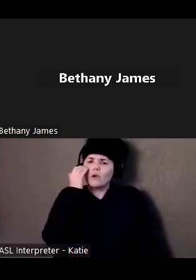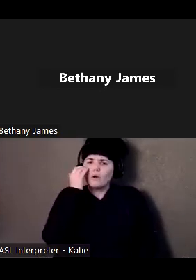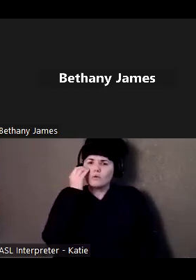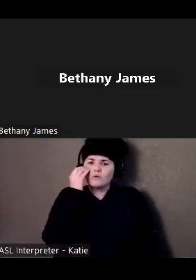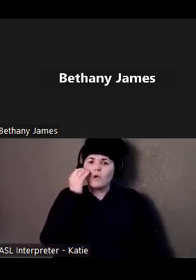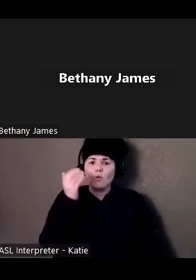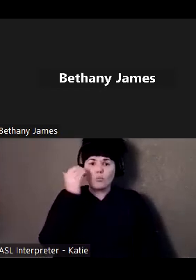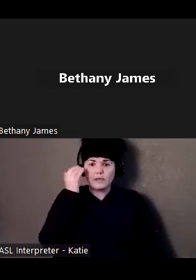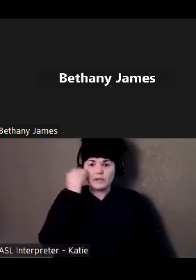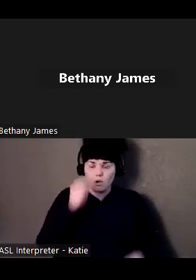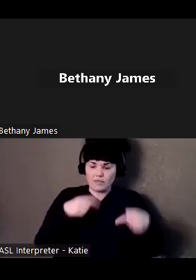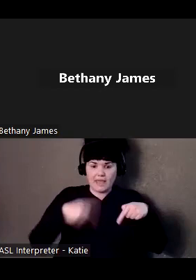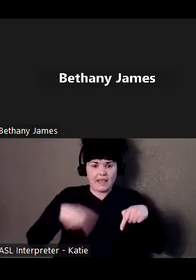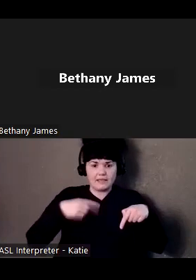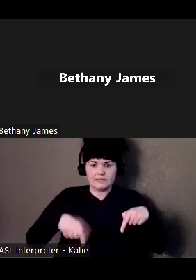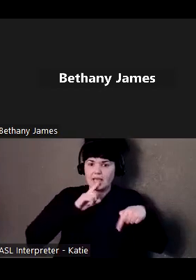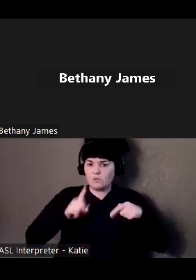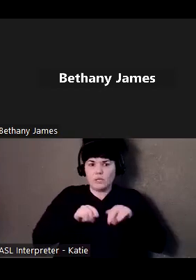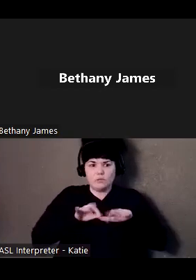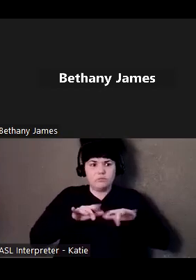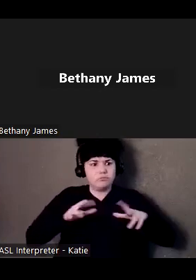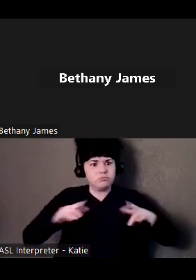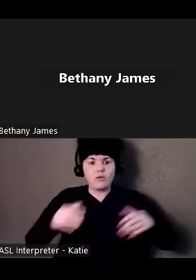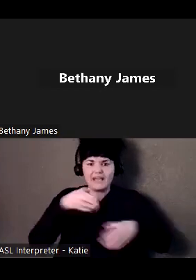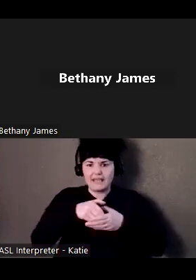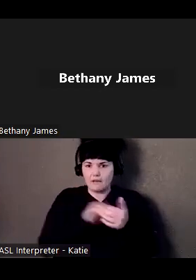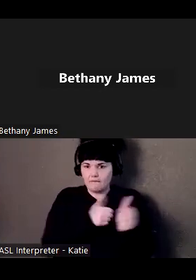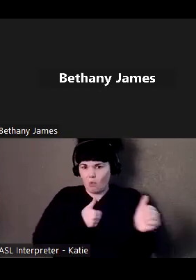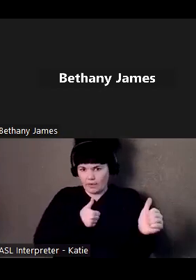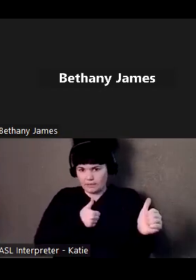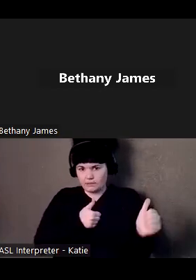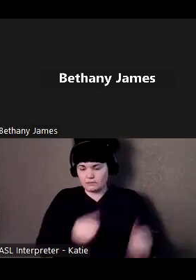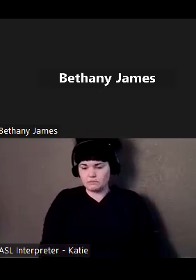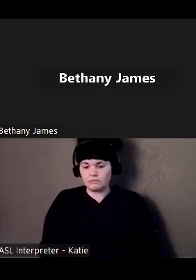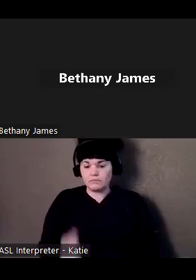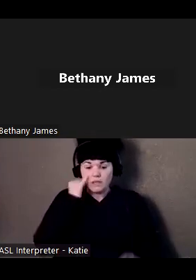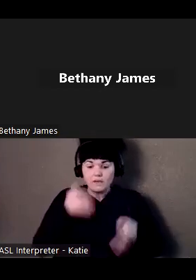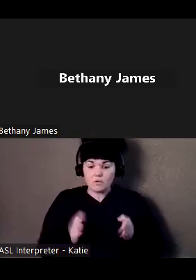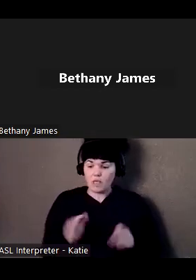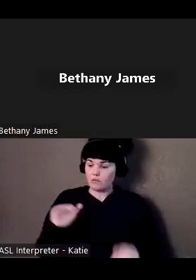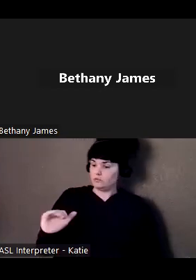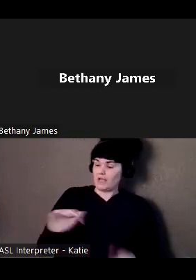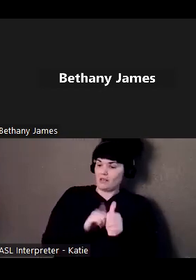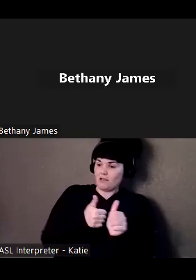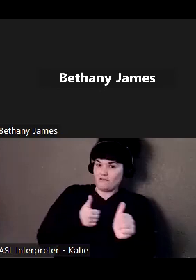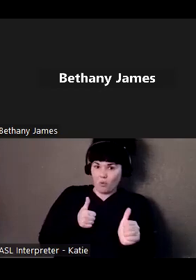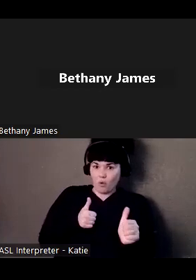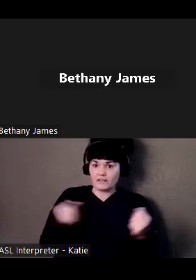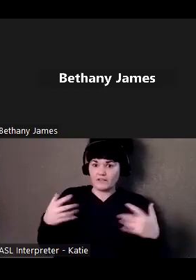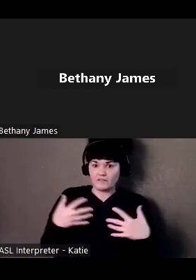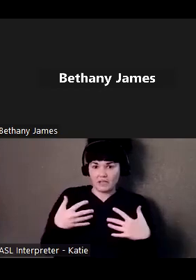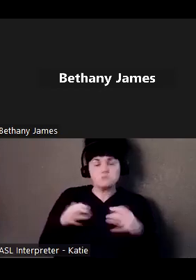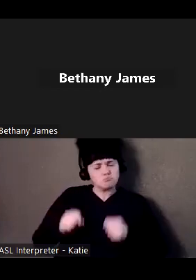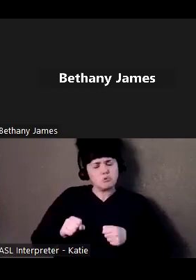avoidance. And one clinician says, although enabling a child to avoid his fears can make him feel better, this is